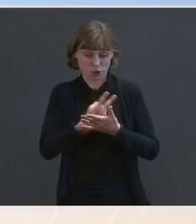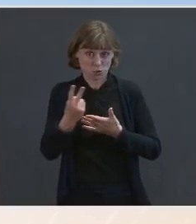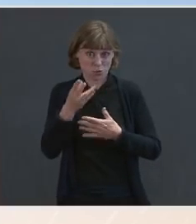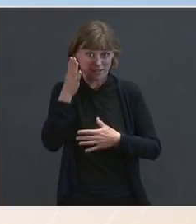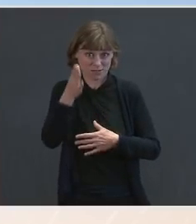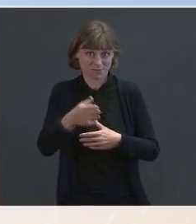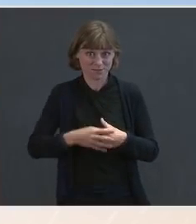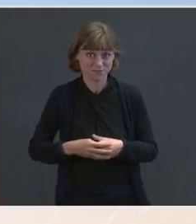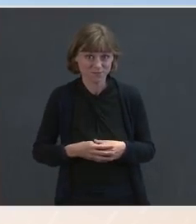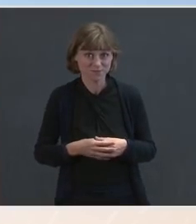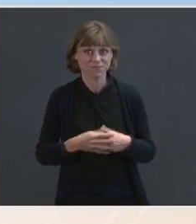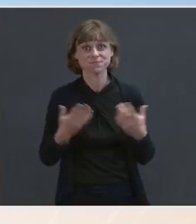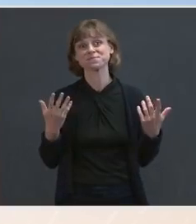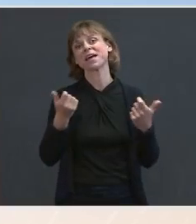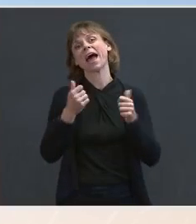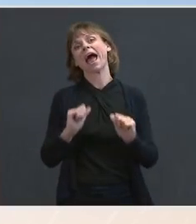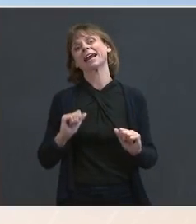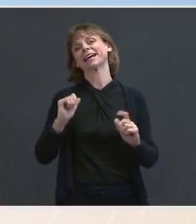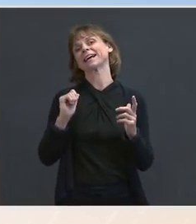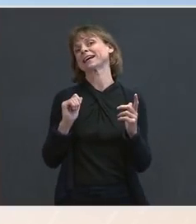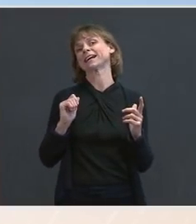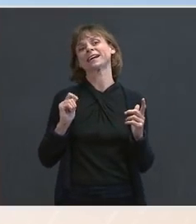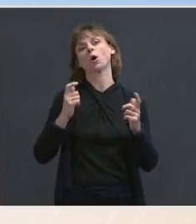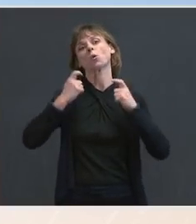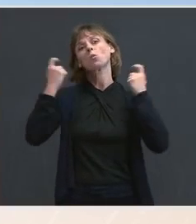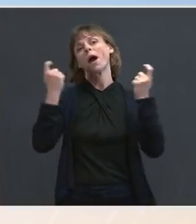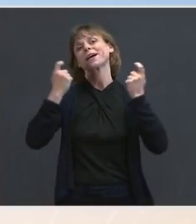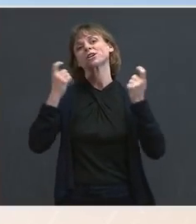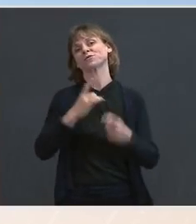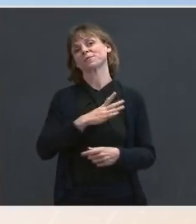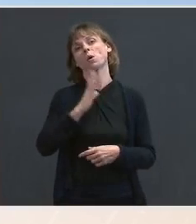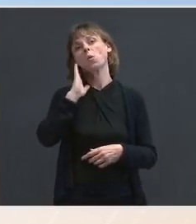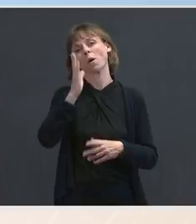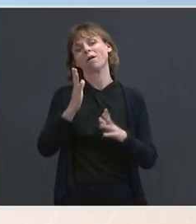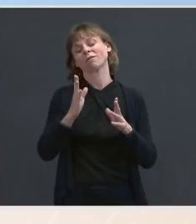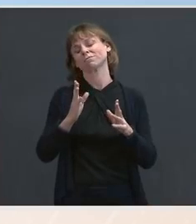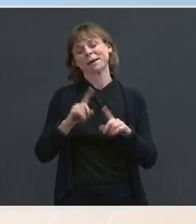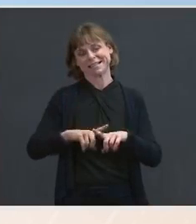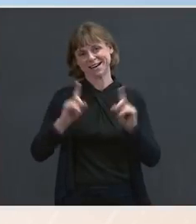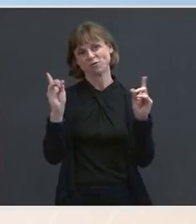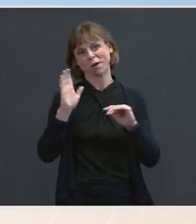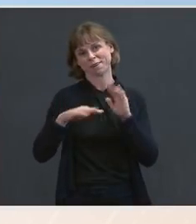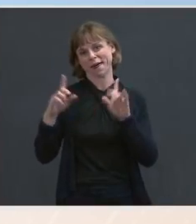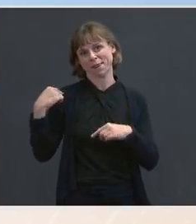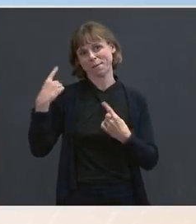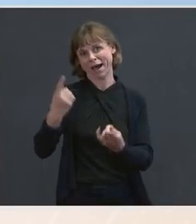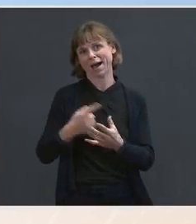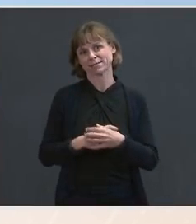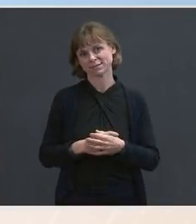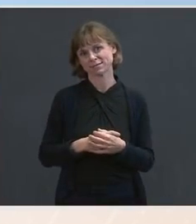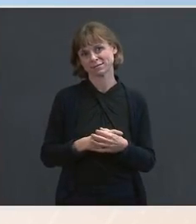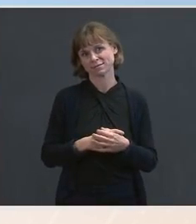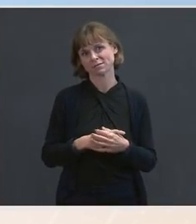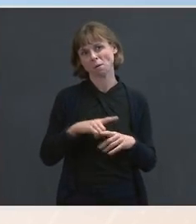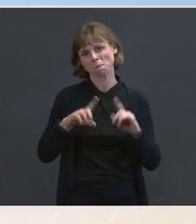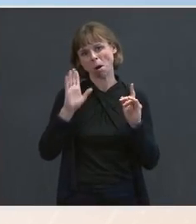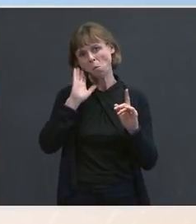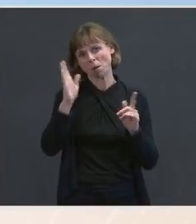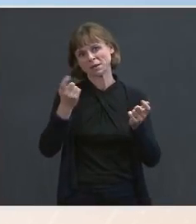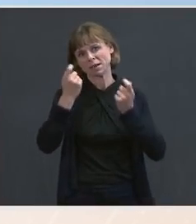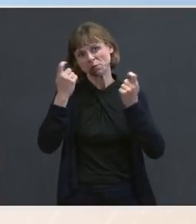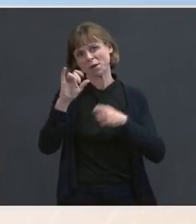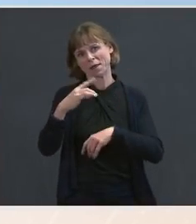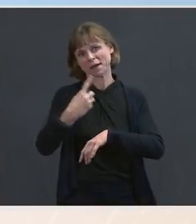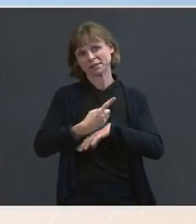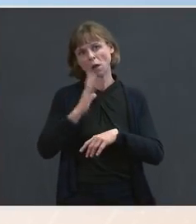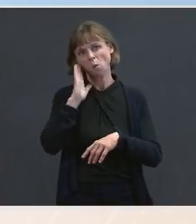any recognition of St. Patrick's Day would look different but from past years, but we will certainly mark the day and we'll have more to say on it